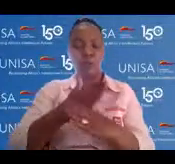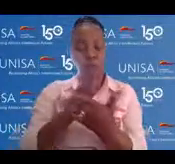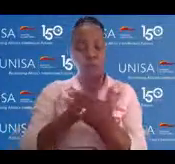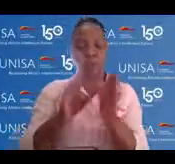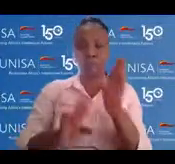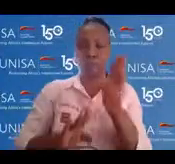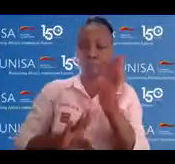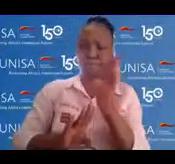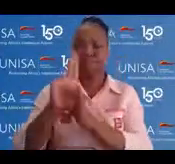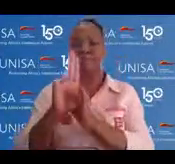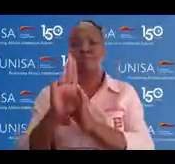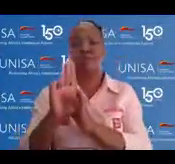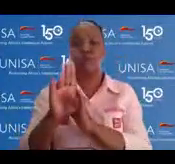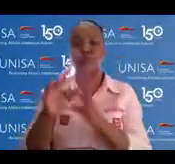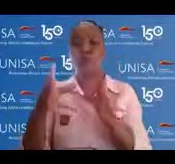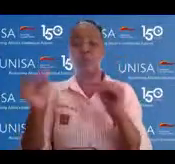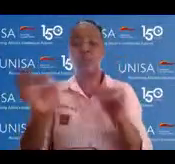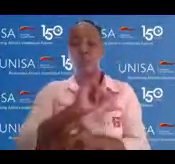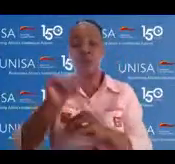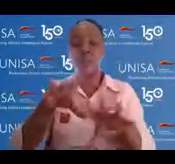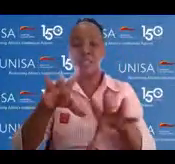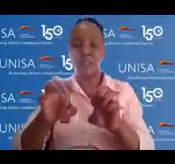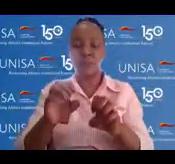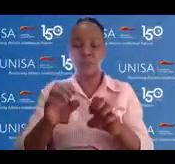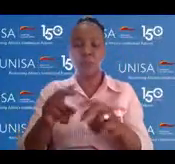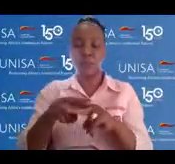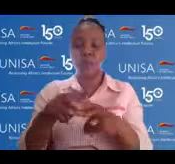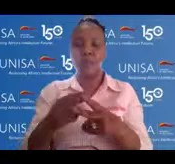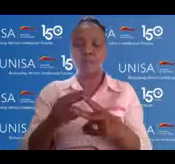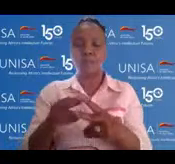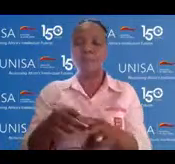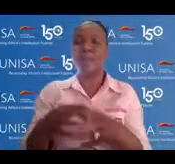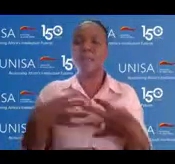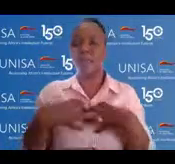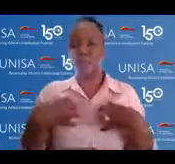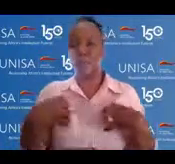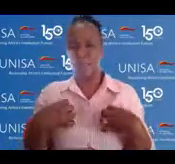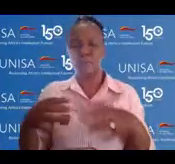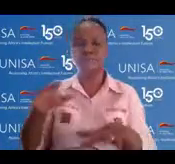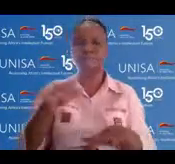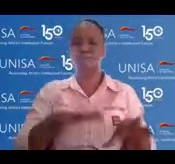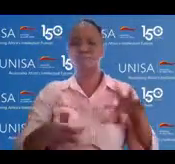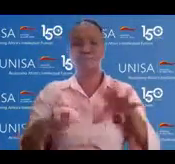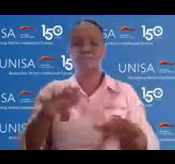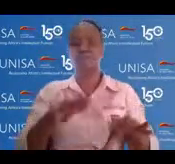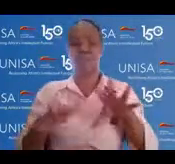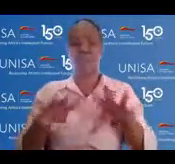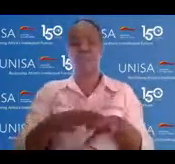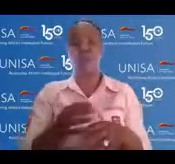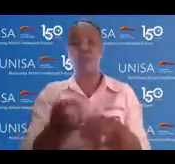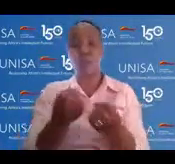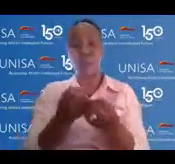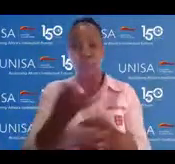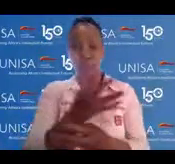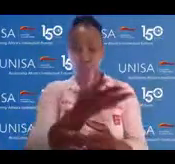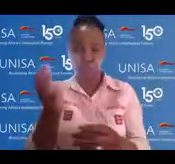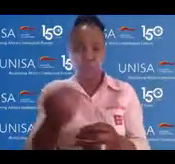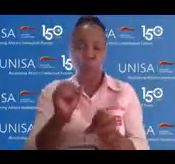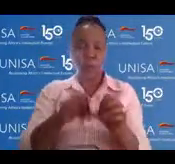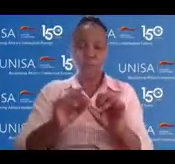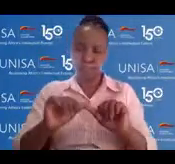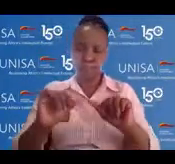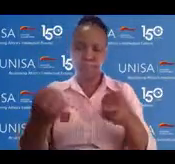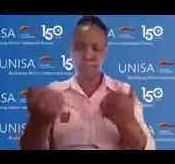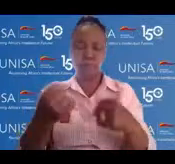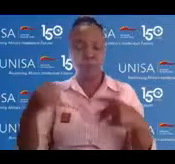complete your examination without any stress, any panic, because I know that most of you have qualified well. But if you miss some of the steps from